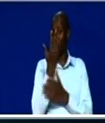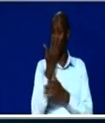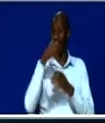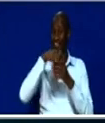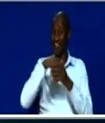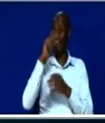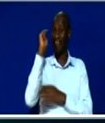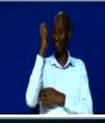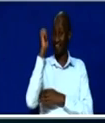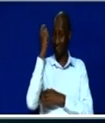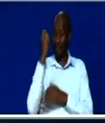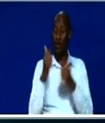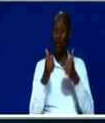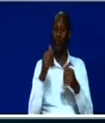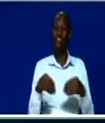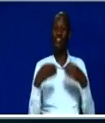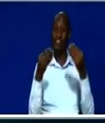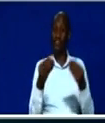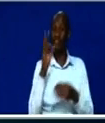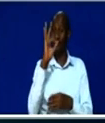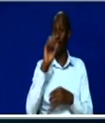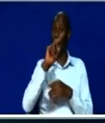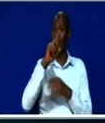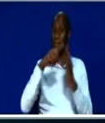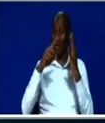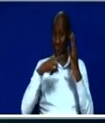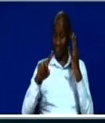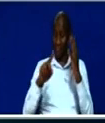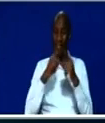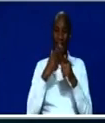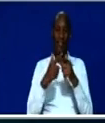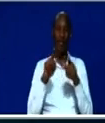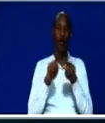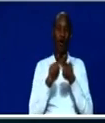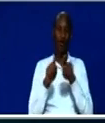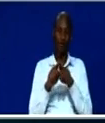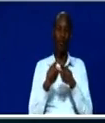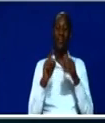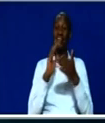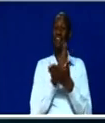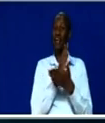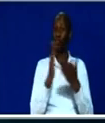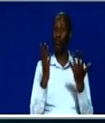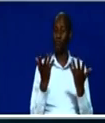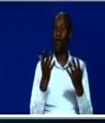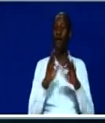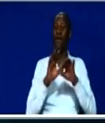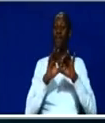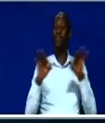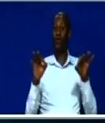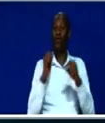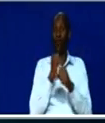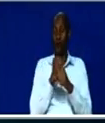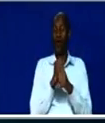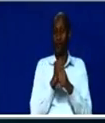in Kenya, which will give us 3 marks. Then we also have a section of fieldwork. Nowadays,